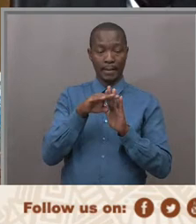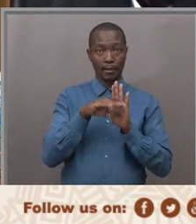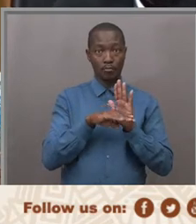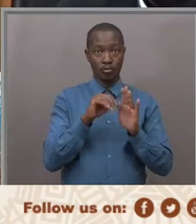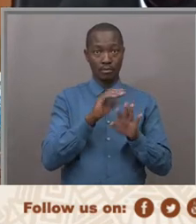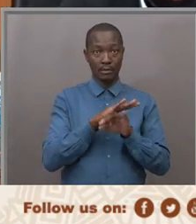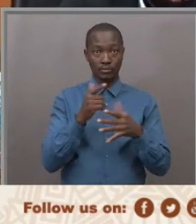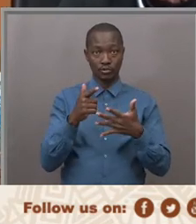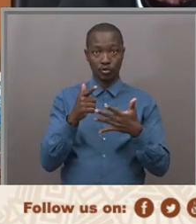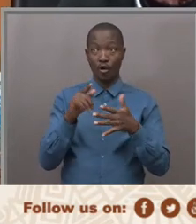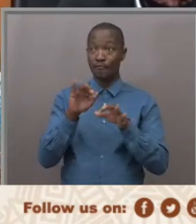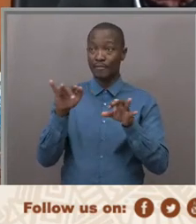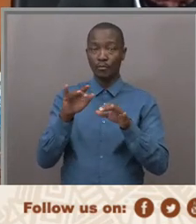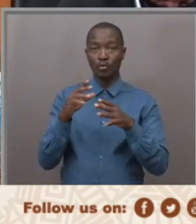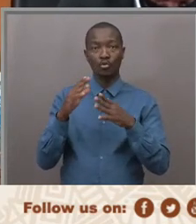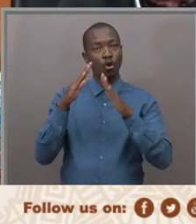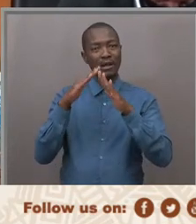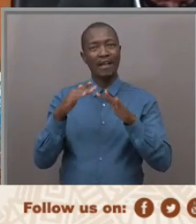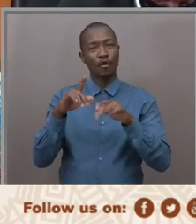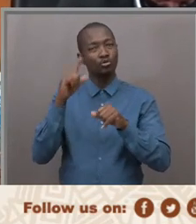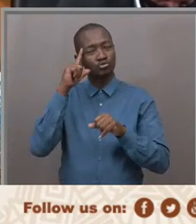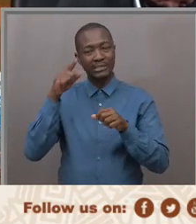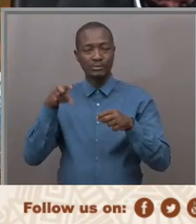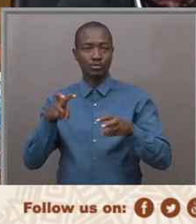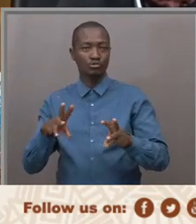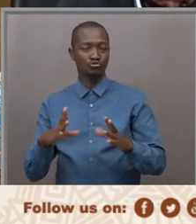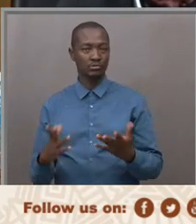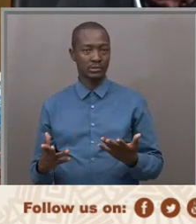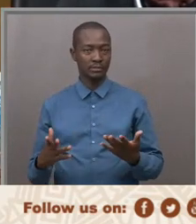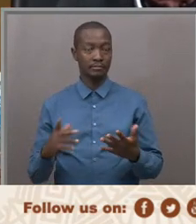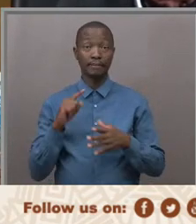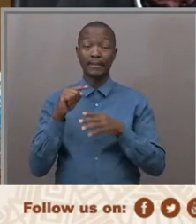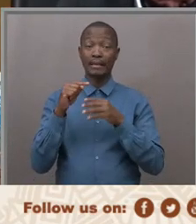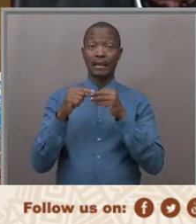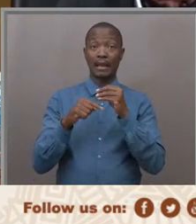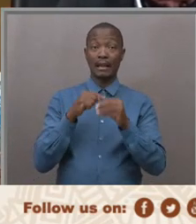of homelessness in our province. With regard to education,